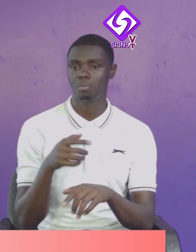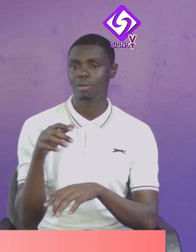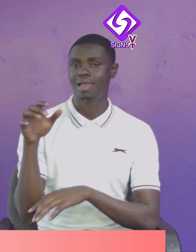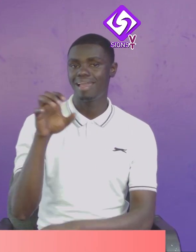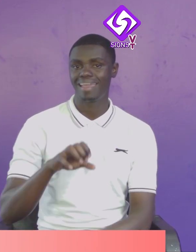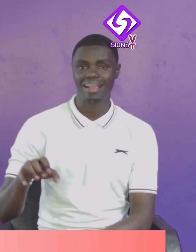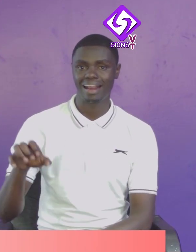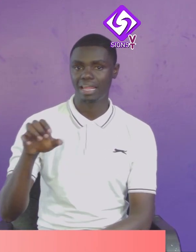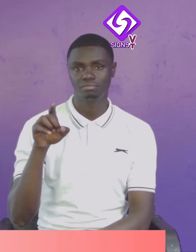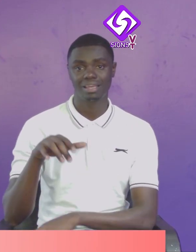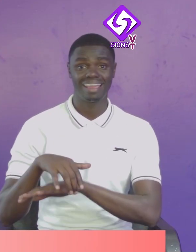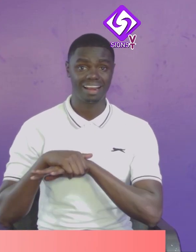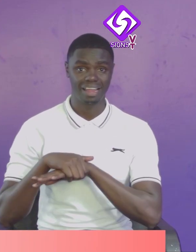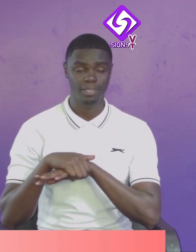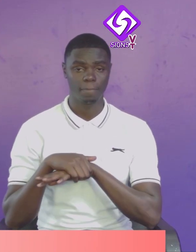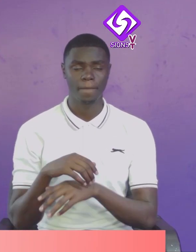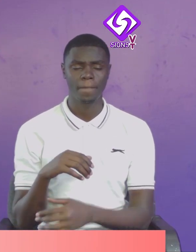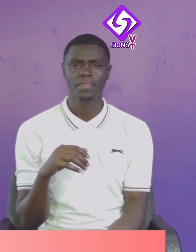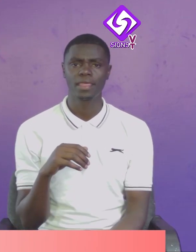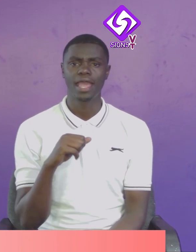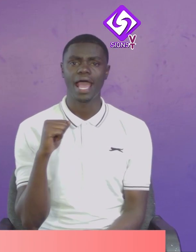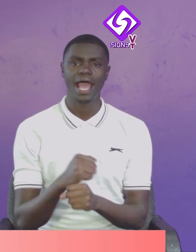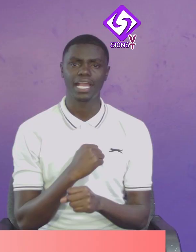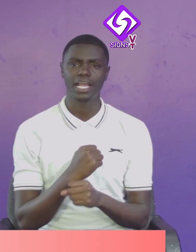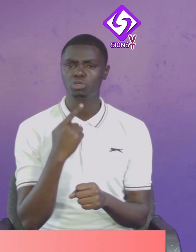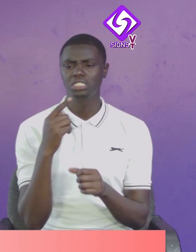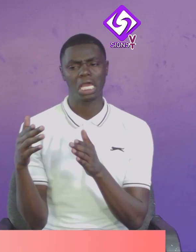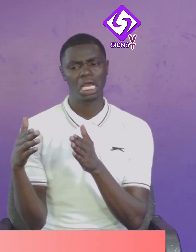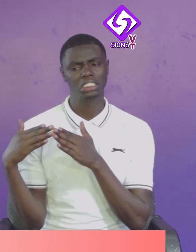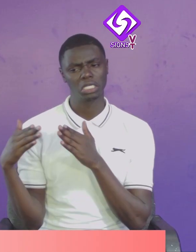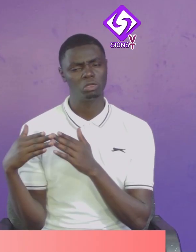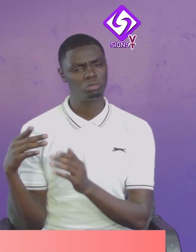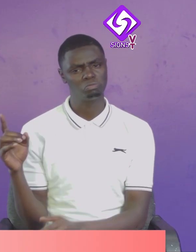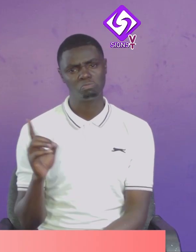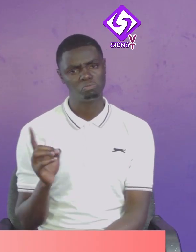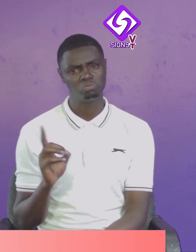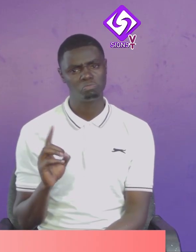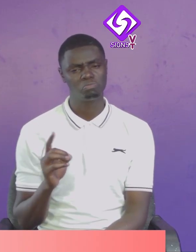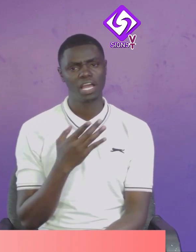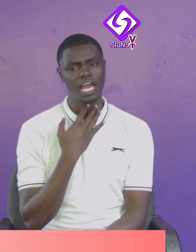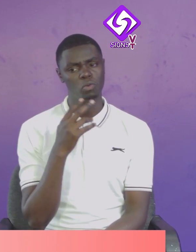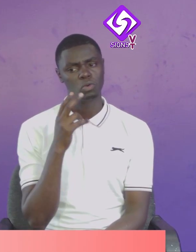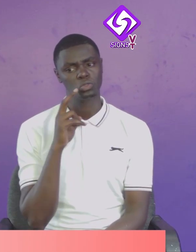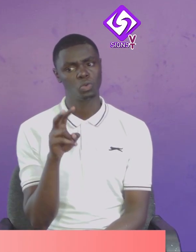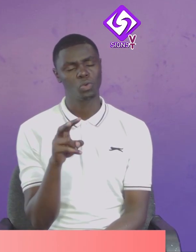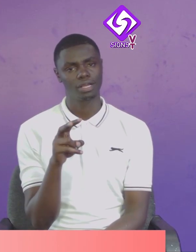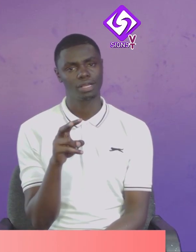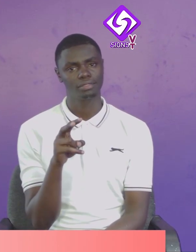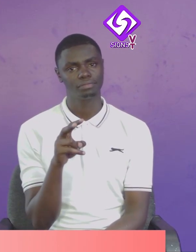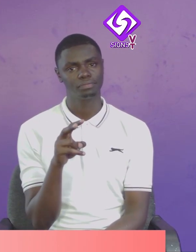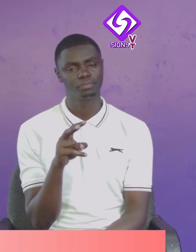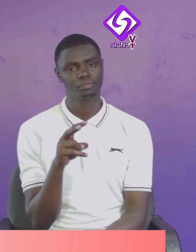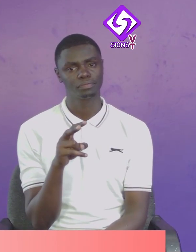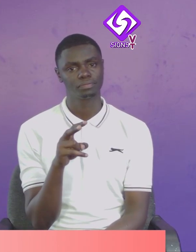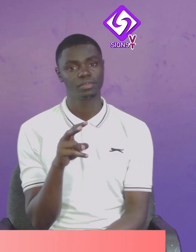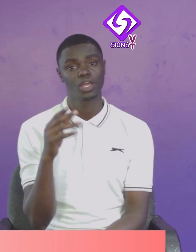And especially, I may not mention really Arsenal, but I want you to take a look, and